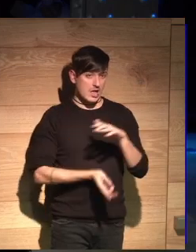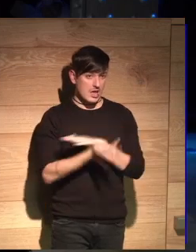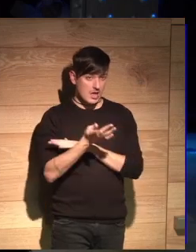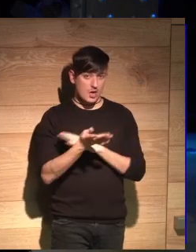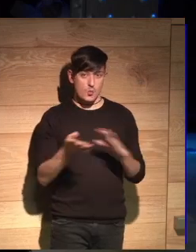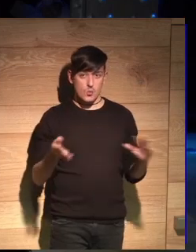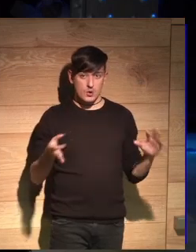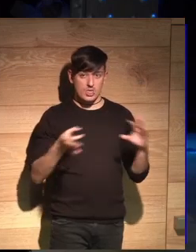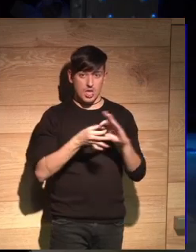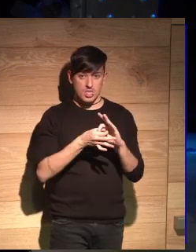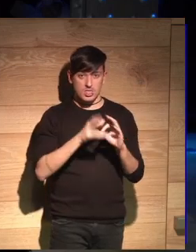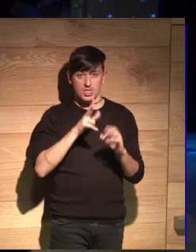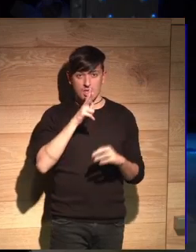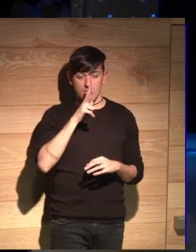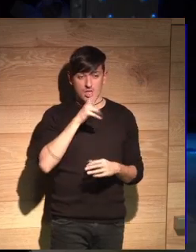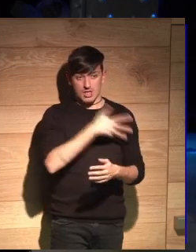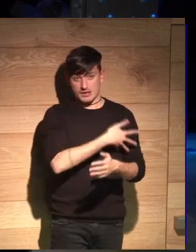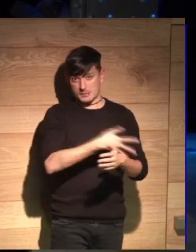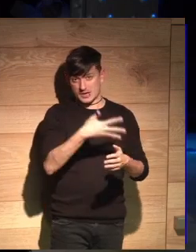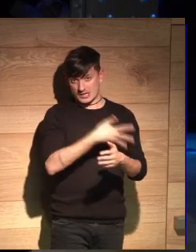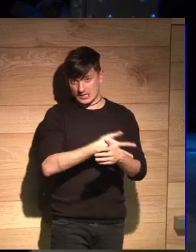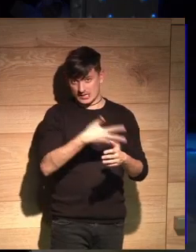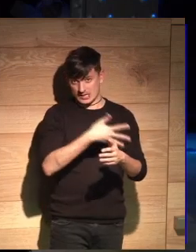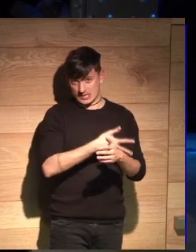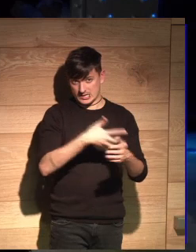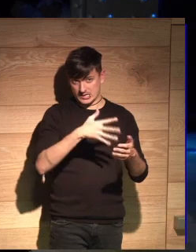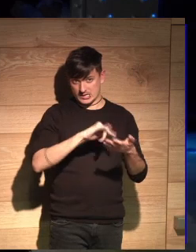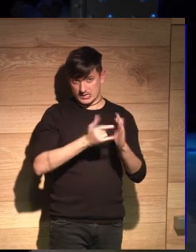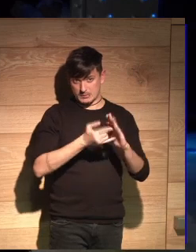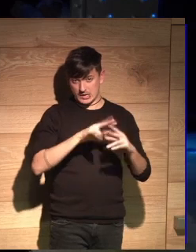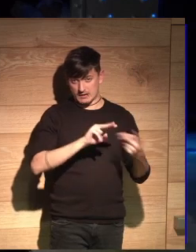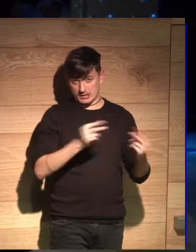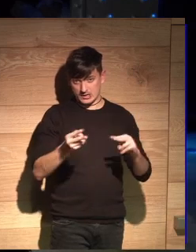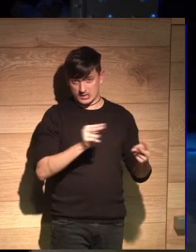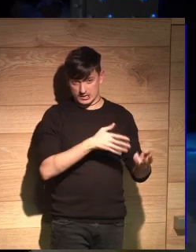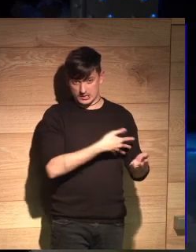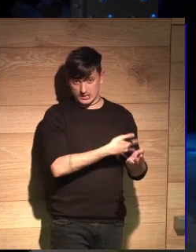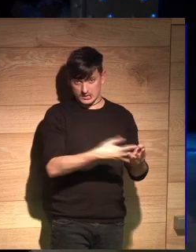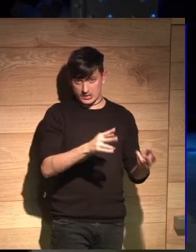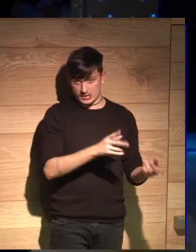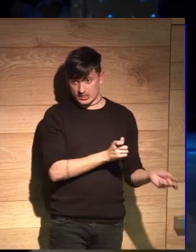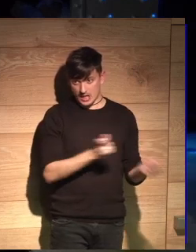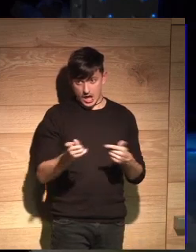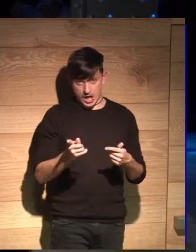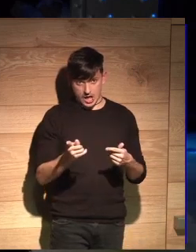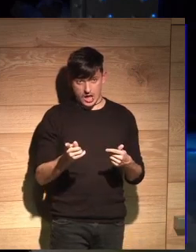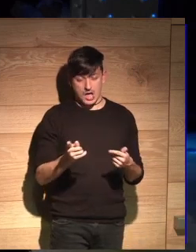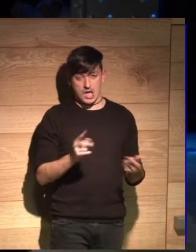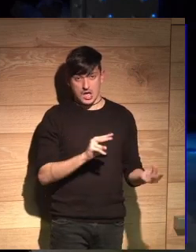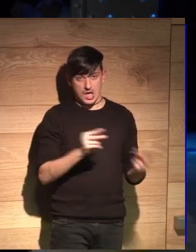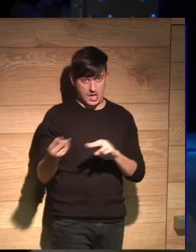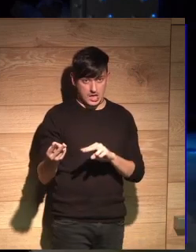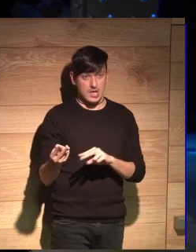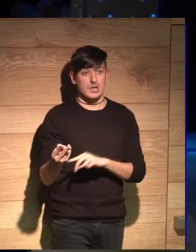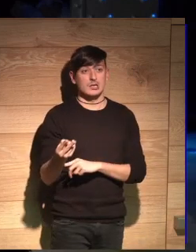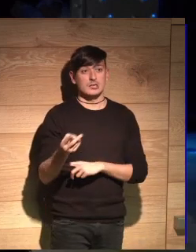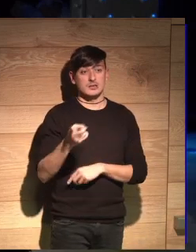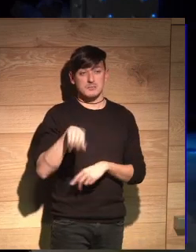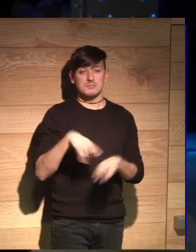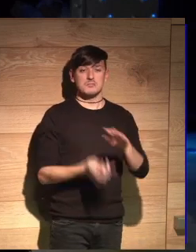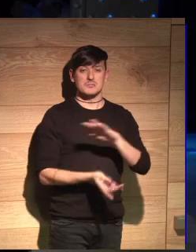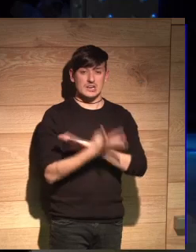created the hematology unit for blood transfusion in 1937 here in